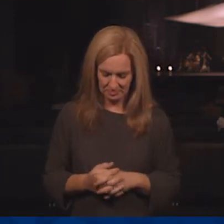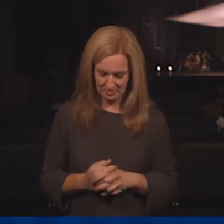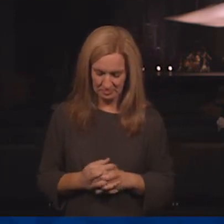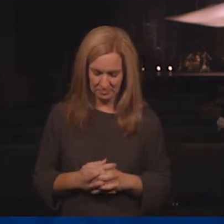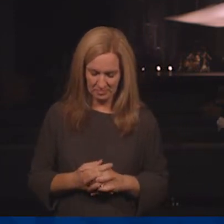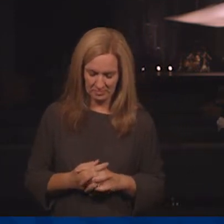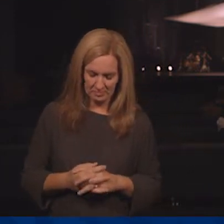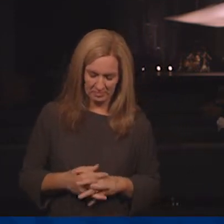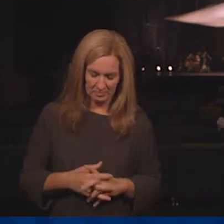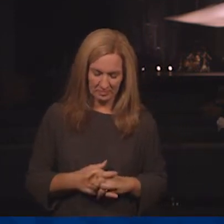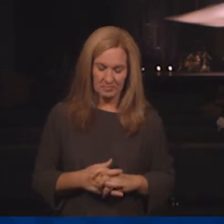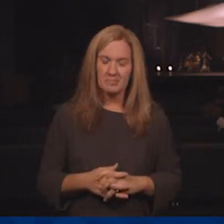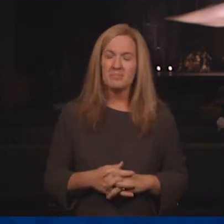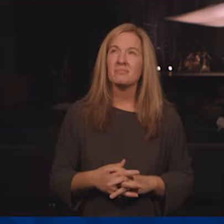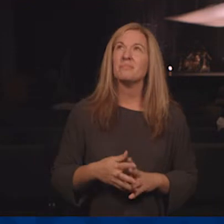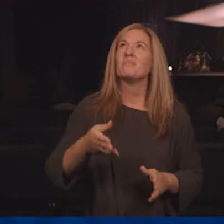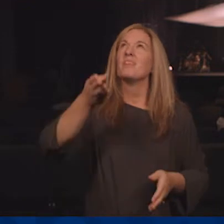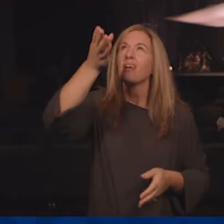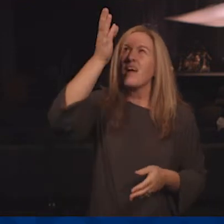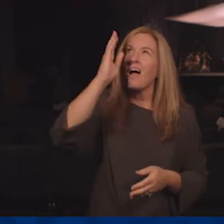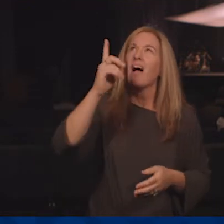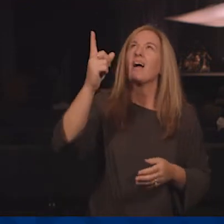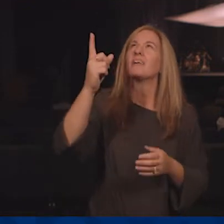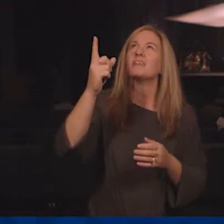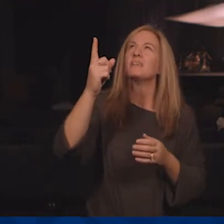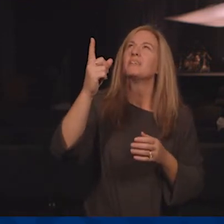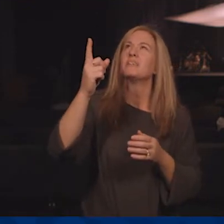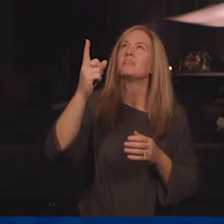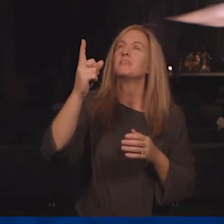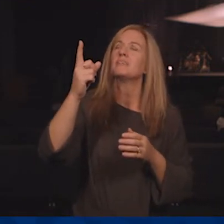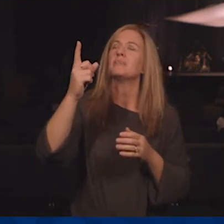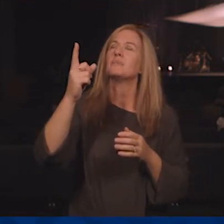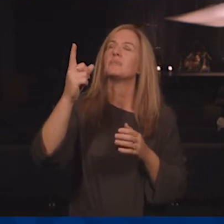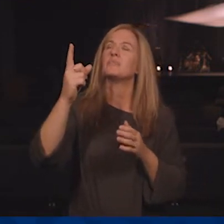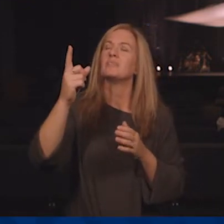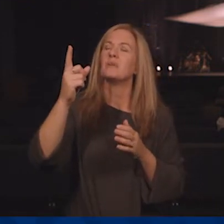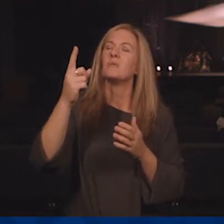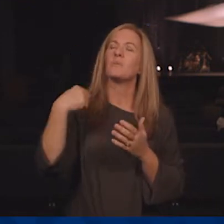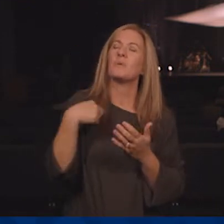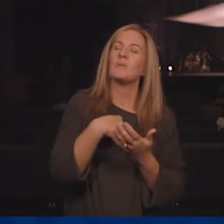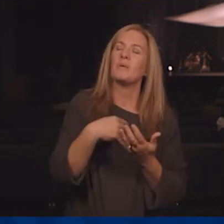God, would you increase your presence with us today?